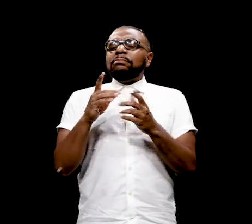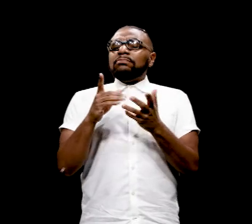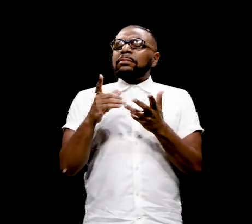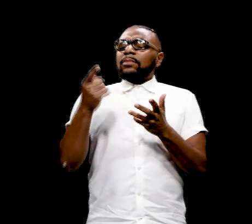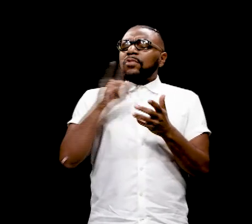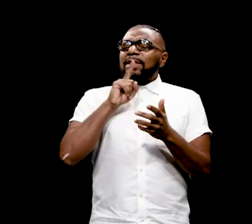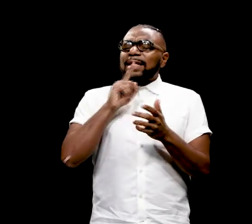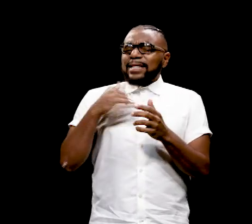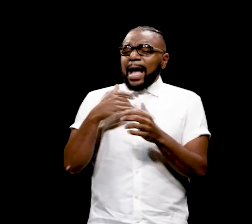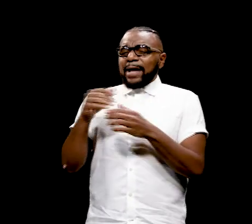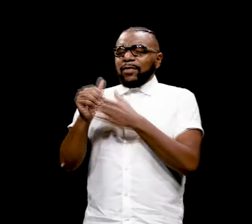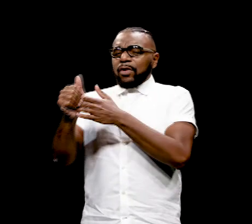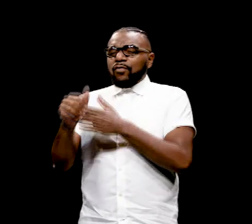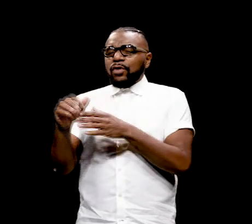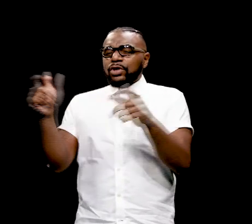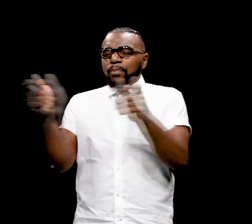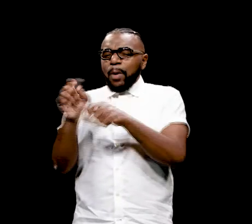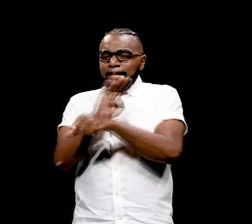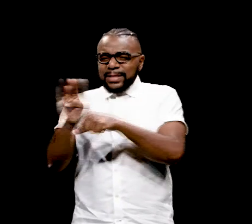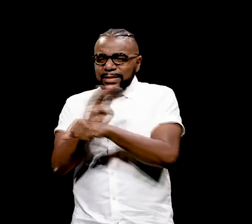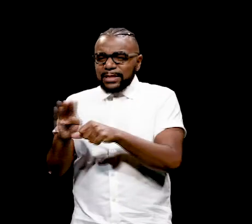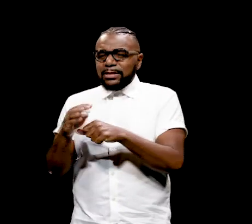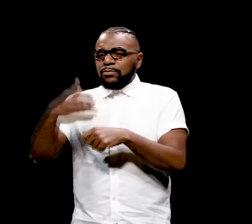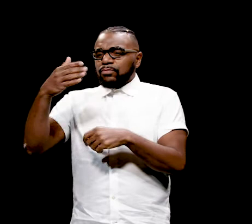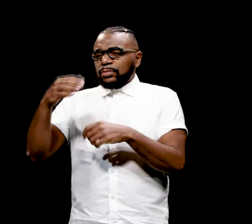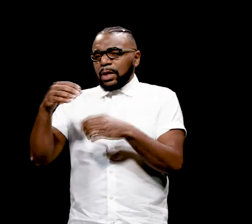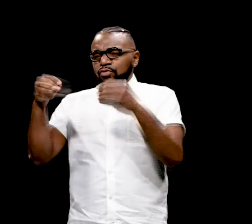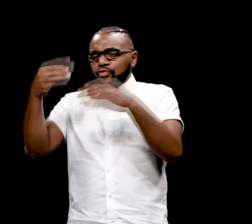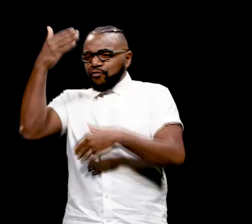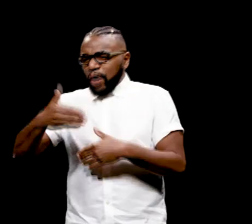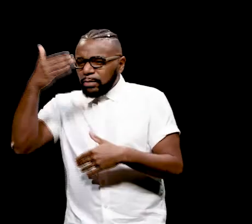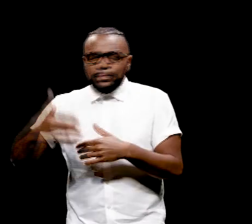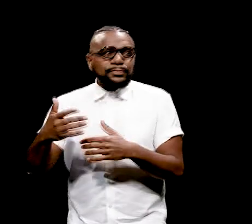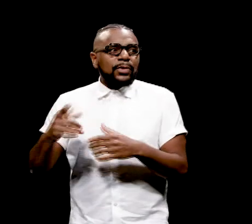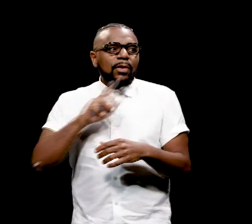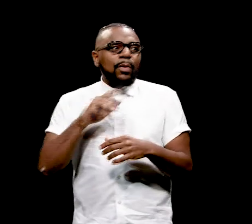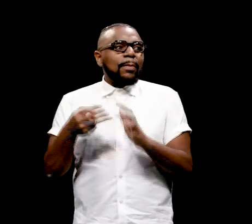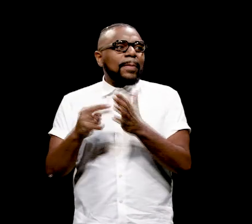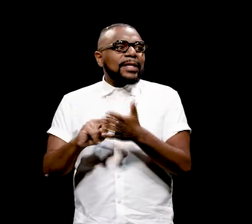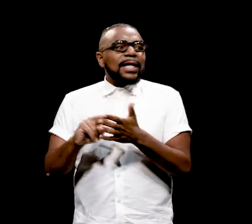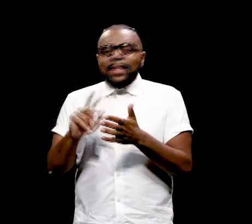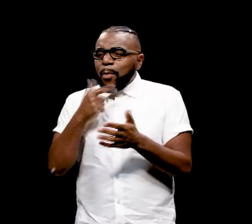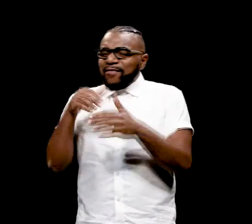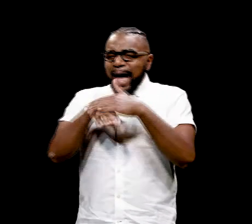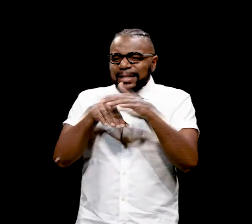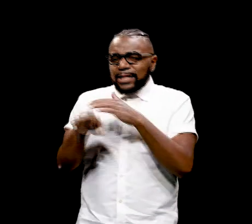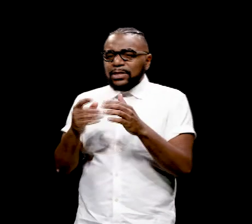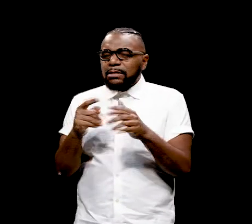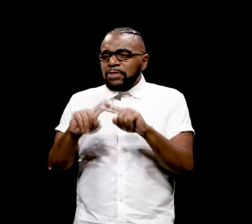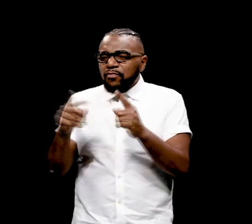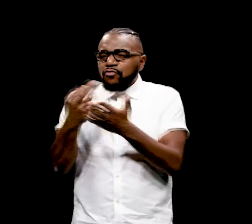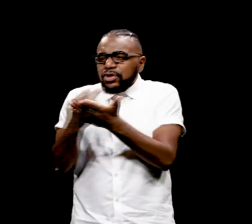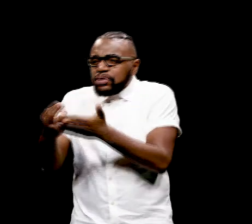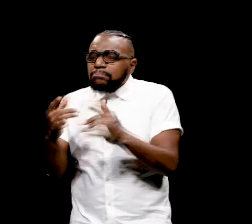community partners from across the economic spectrum, if you will, who have access to resources in terms of